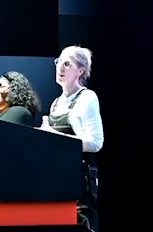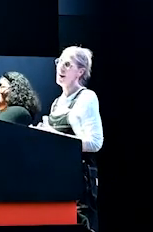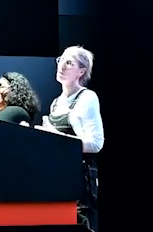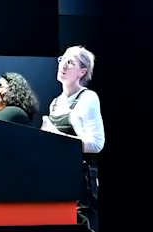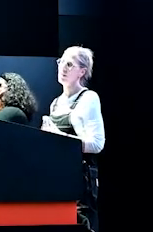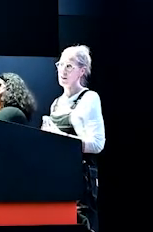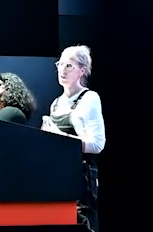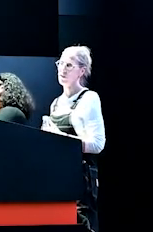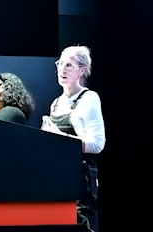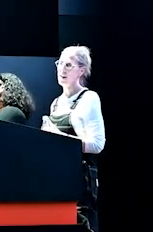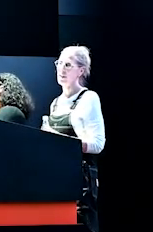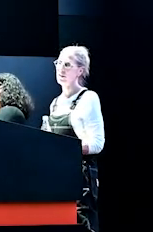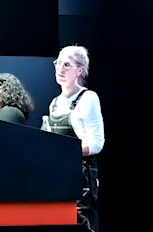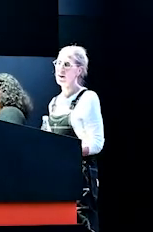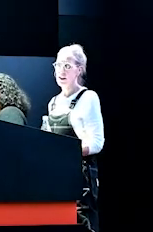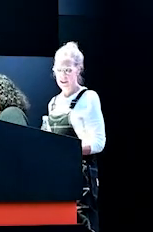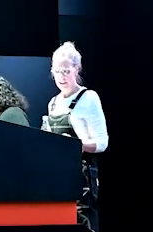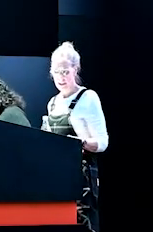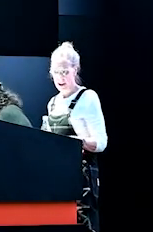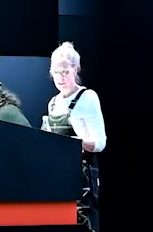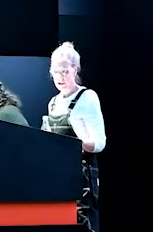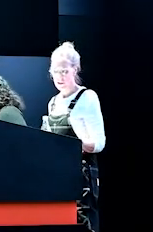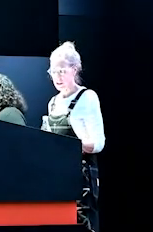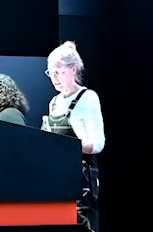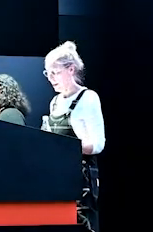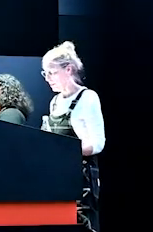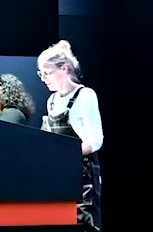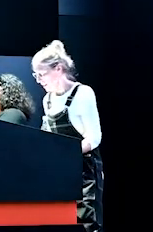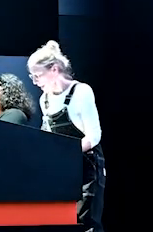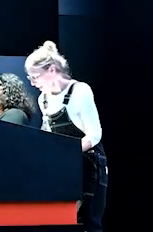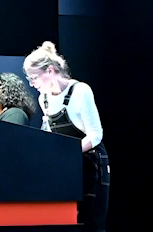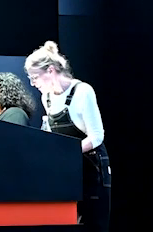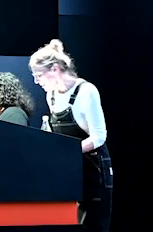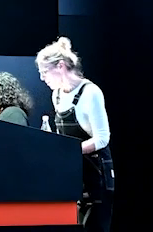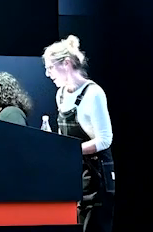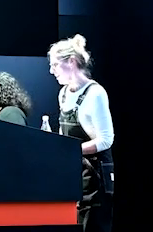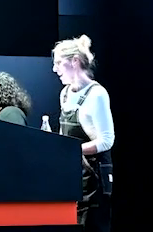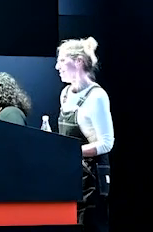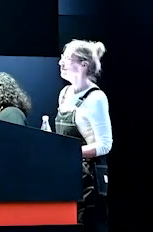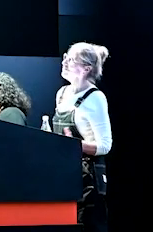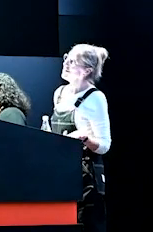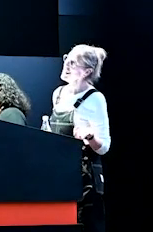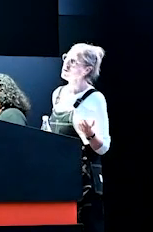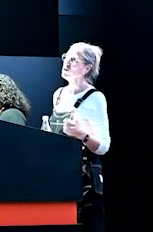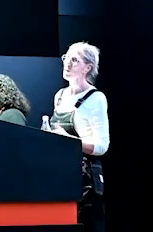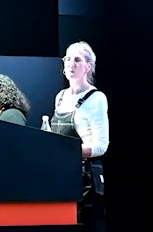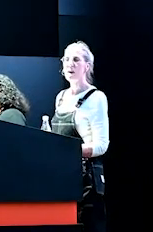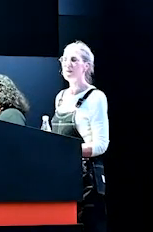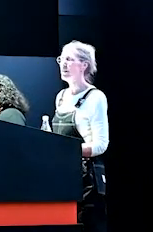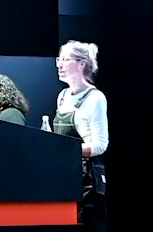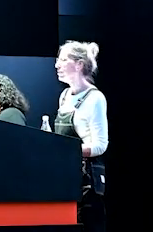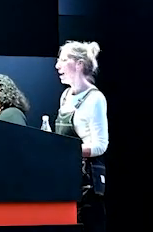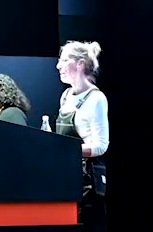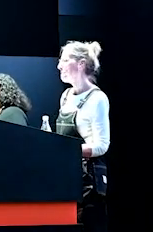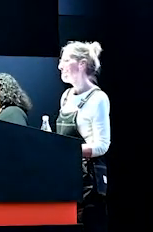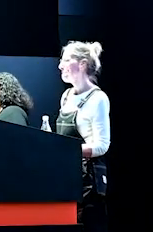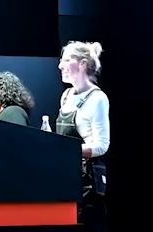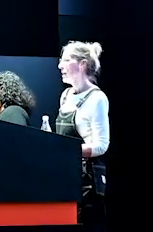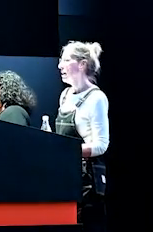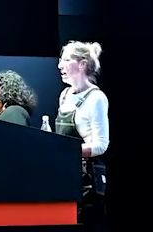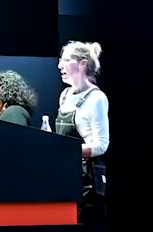to help kids understand these difficult topics. And that's something like, Snoopy probably couldn't do